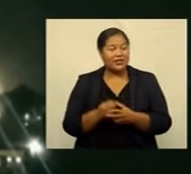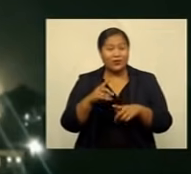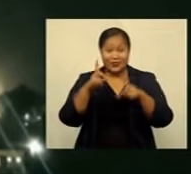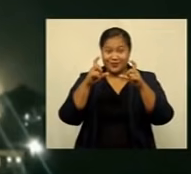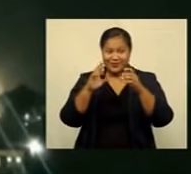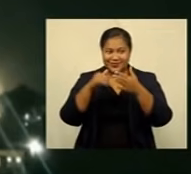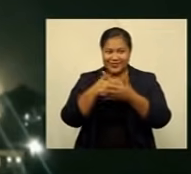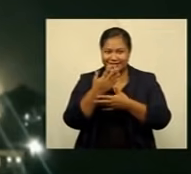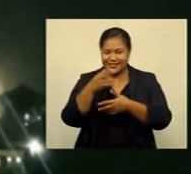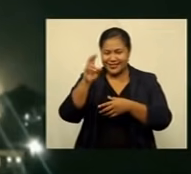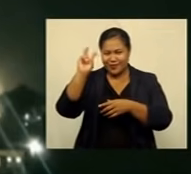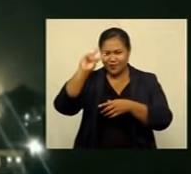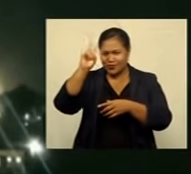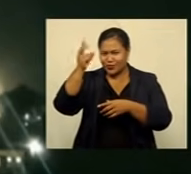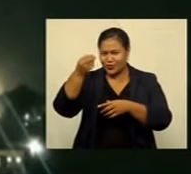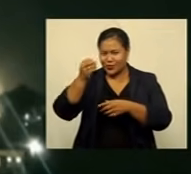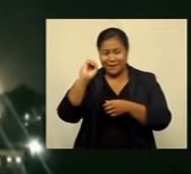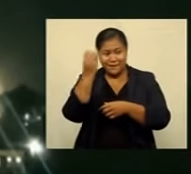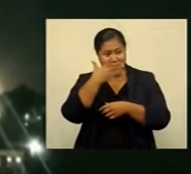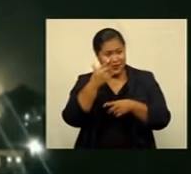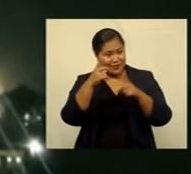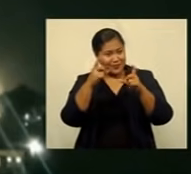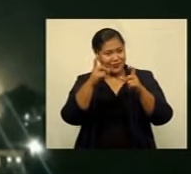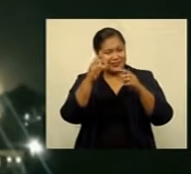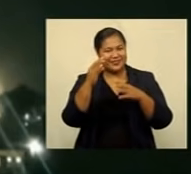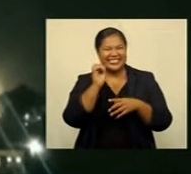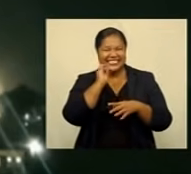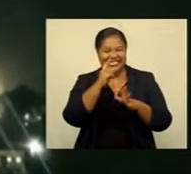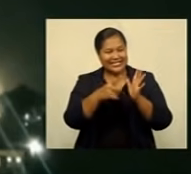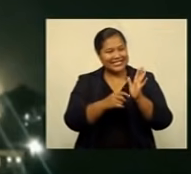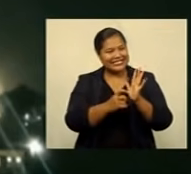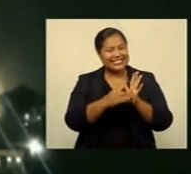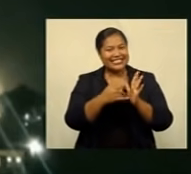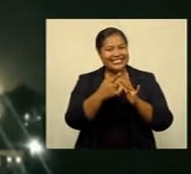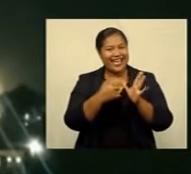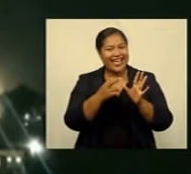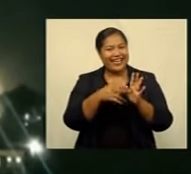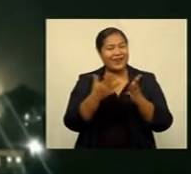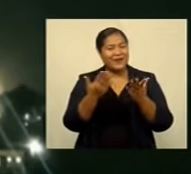day, the moon, beautifully captured by Little Zayan from Nakasi.